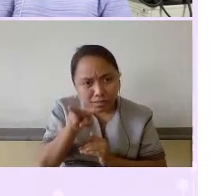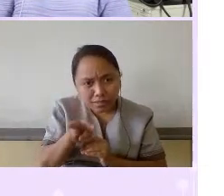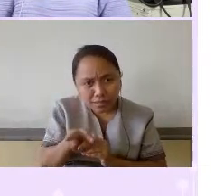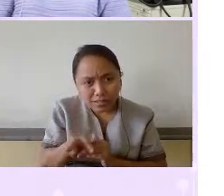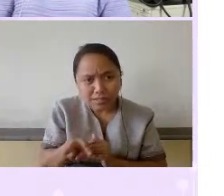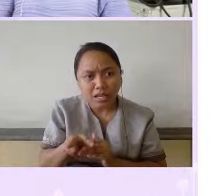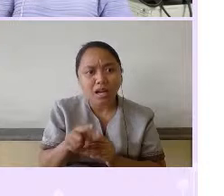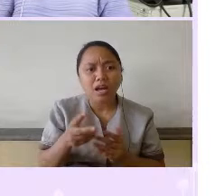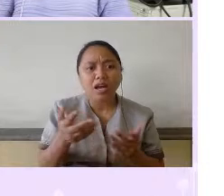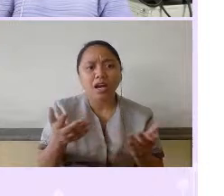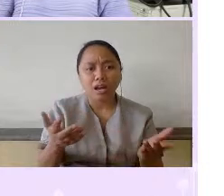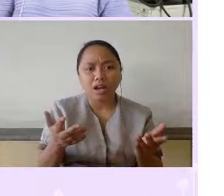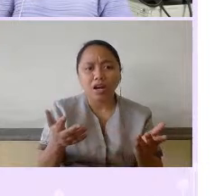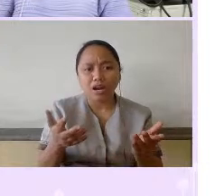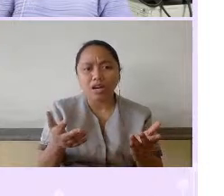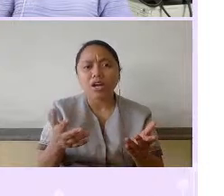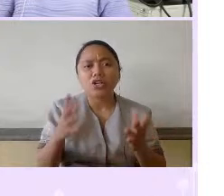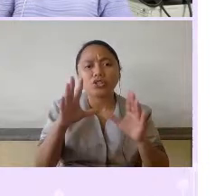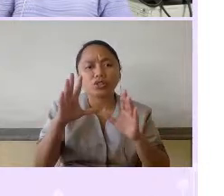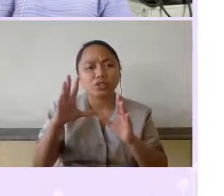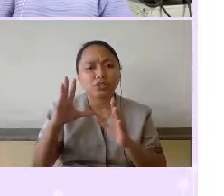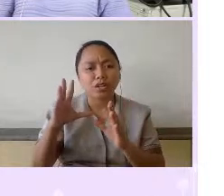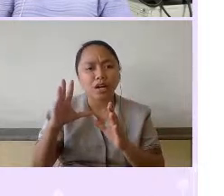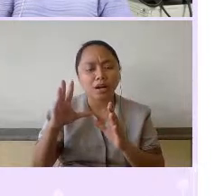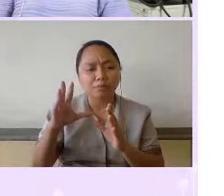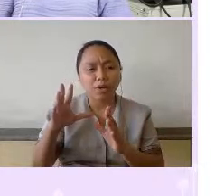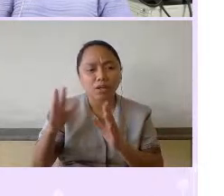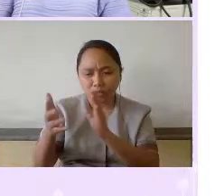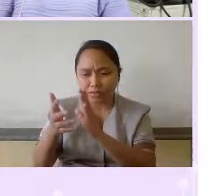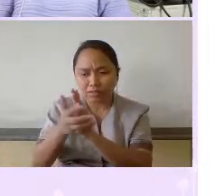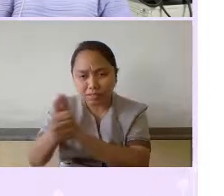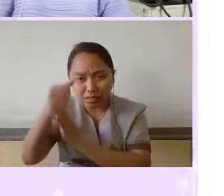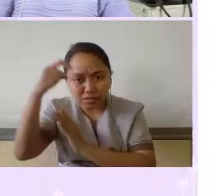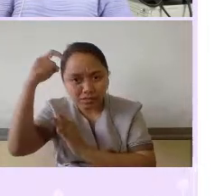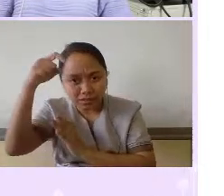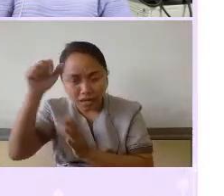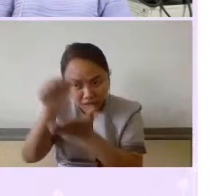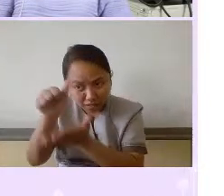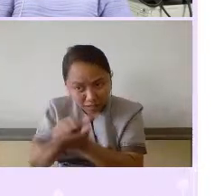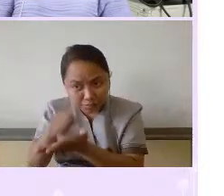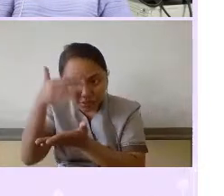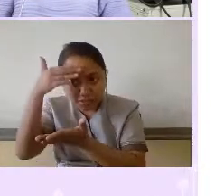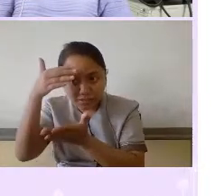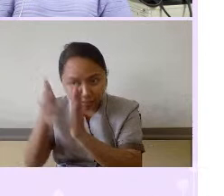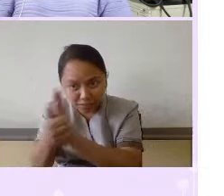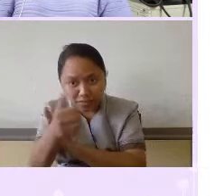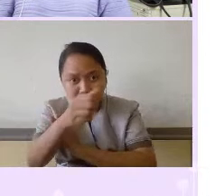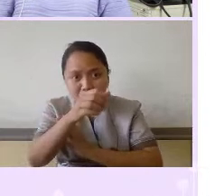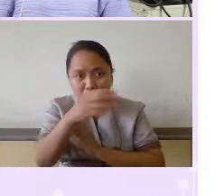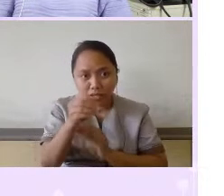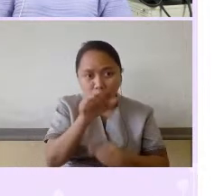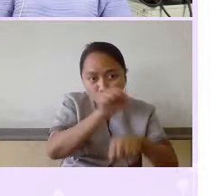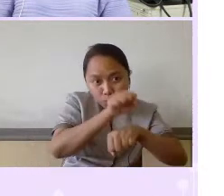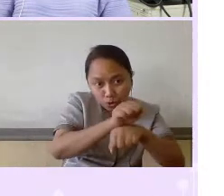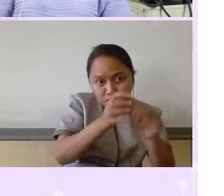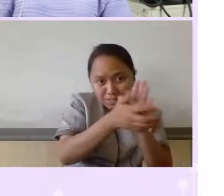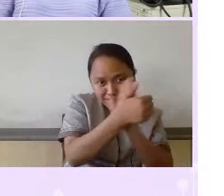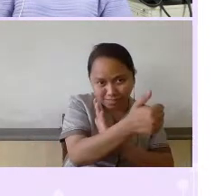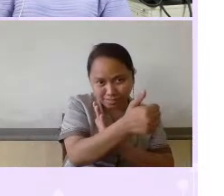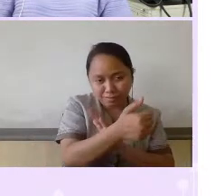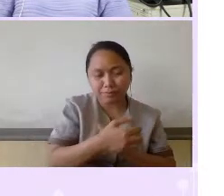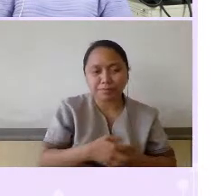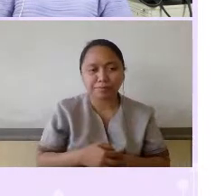the importance of soft skills in the future of world or work.